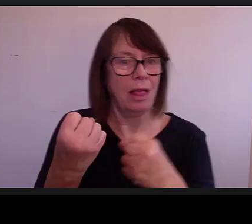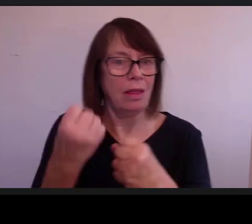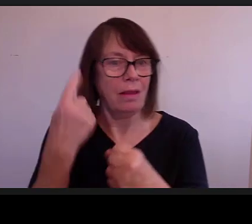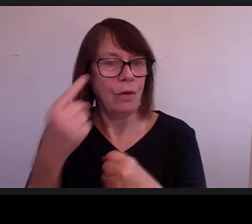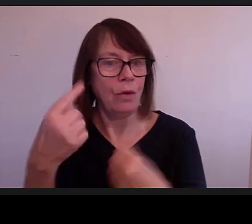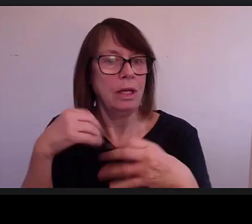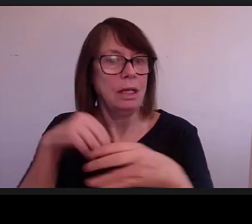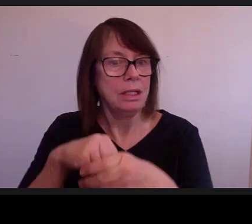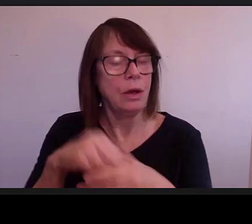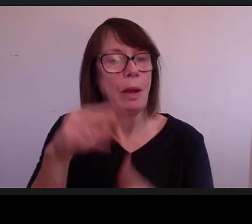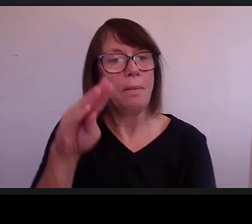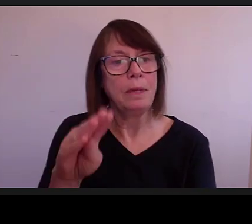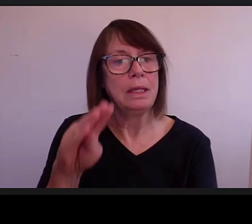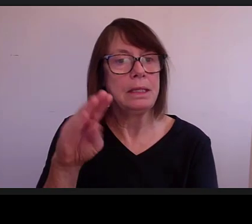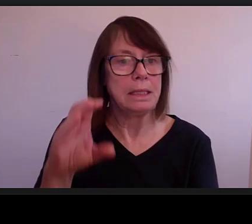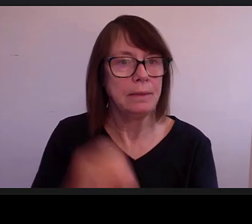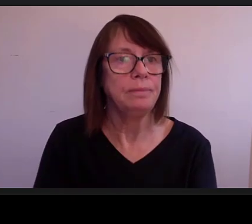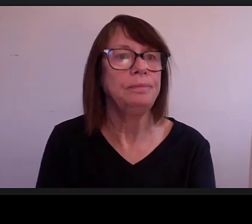BC.